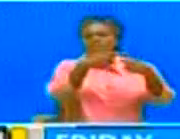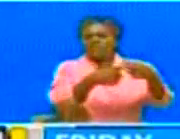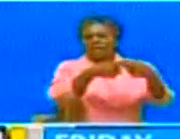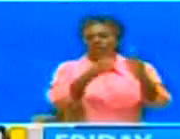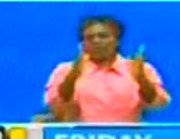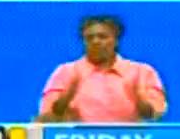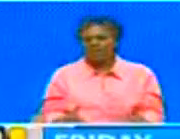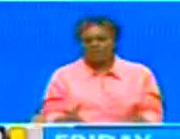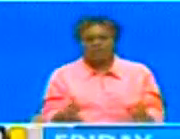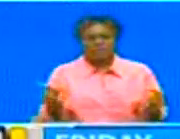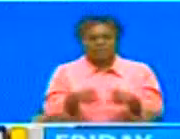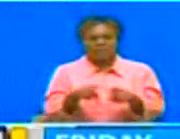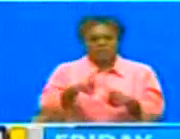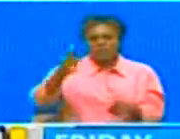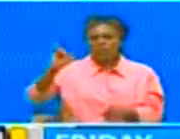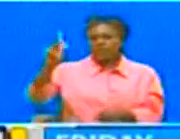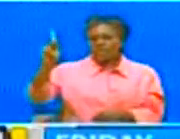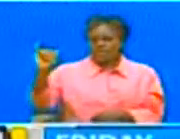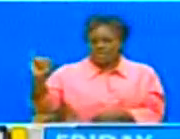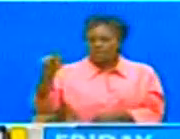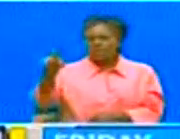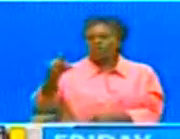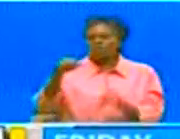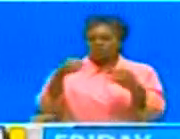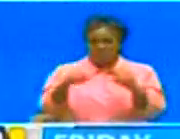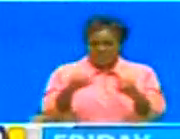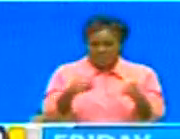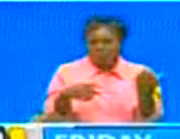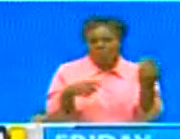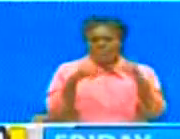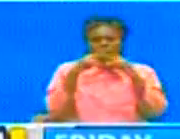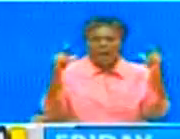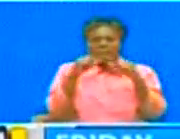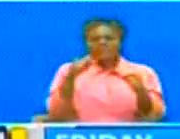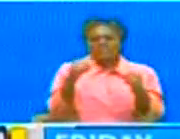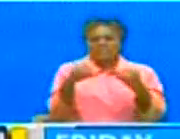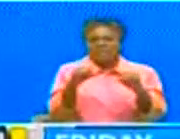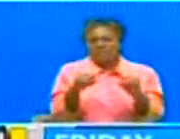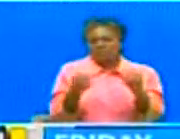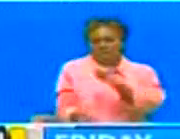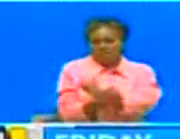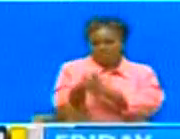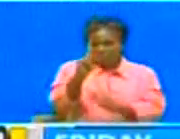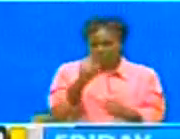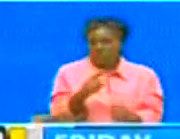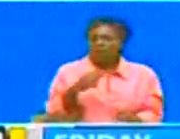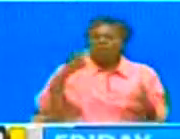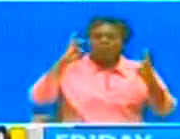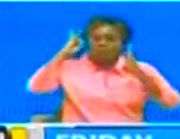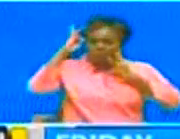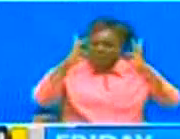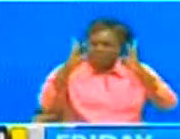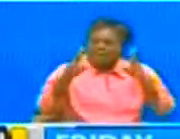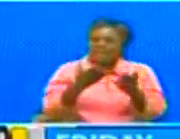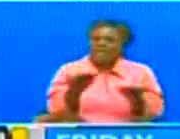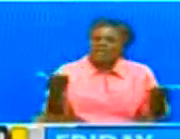you, if you go to Wikipedia, there's so many words that, you know, try to describe, you know, what you do. And I'm just wondering, is there